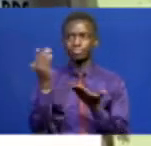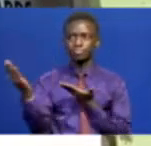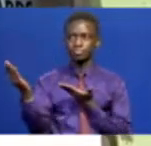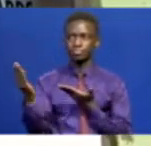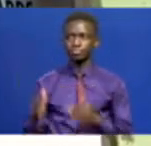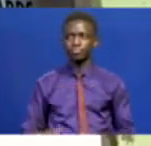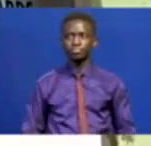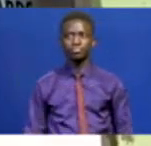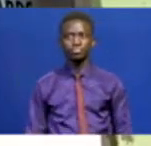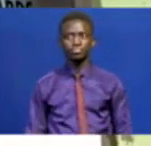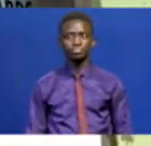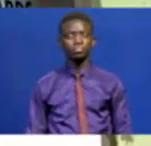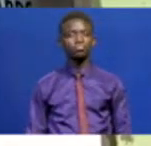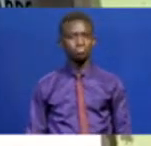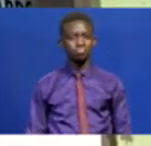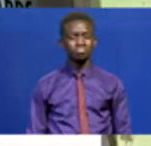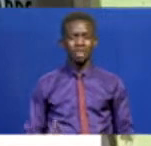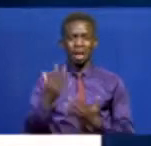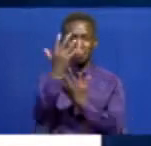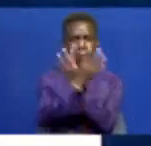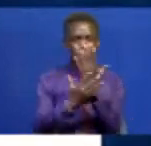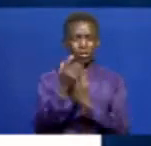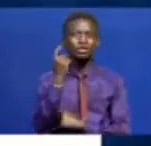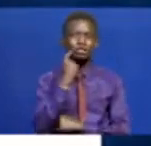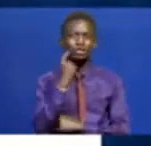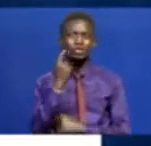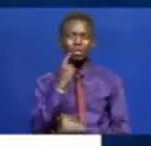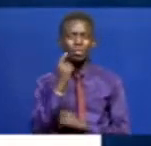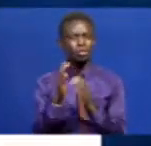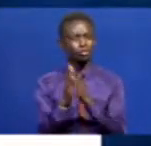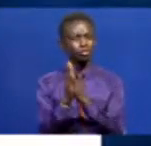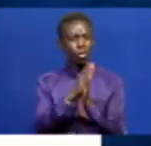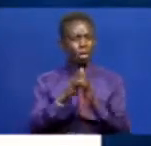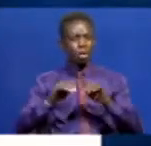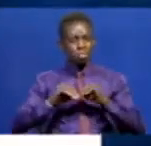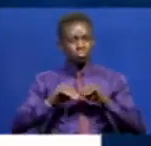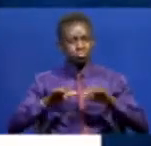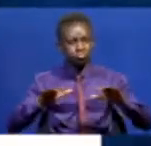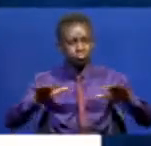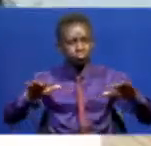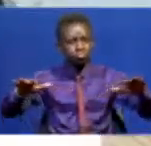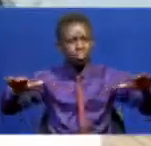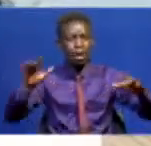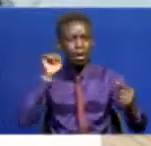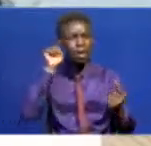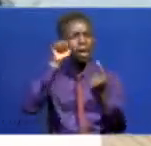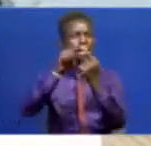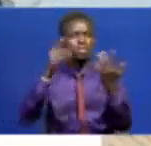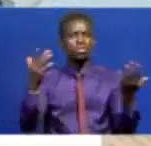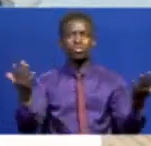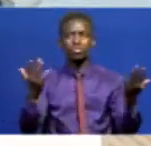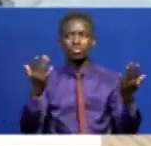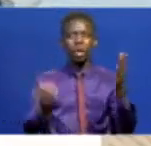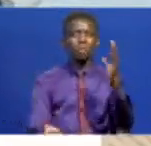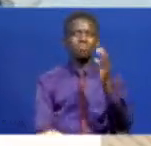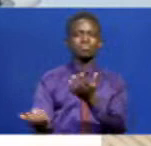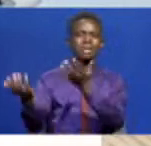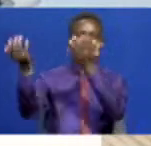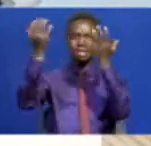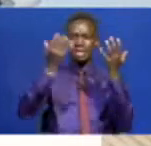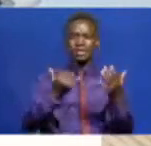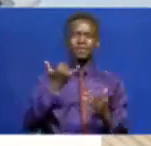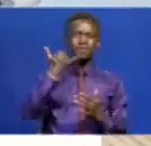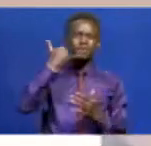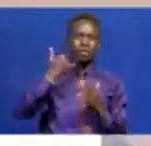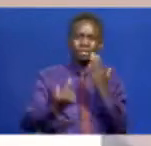The cyber cafe craze spread like bushfire until the advent of smart mobile phones, attributing to the